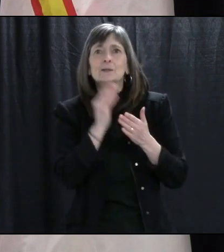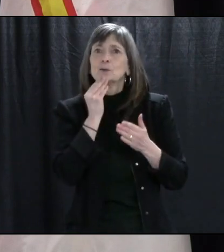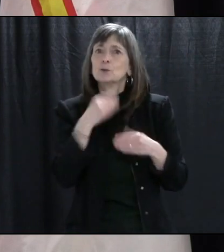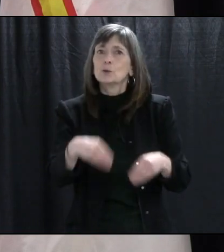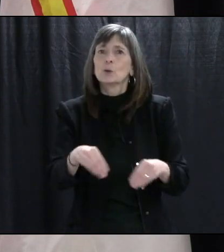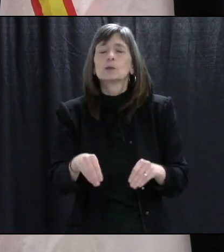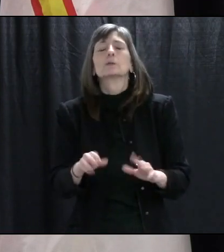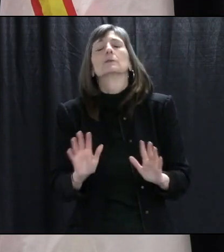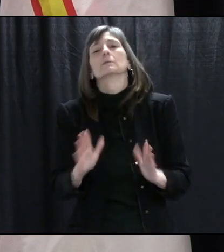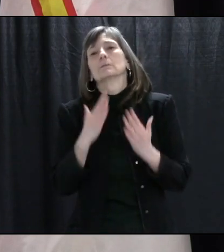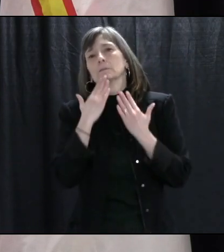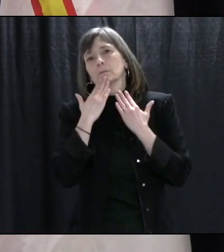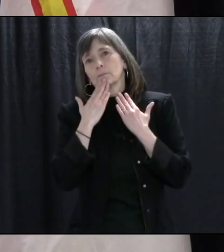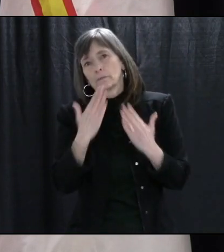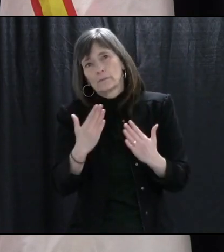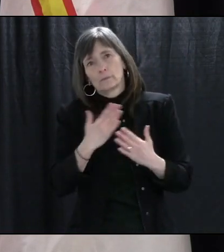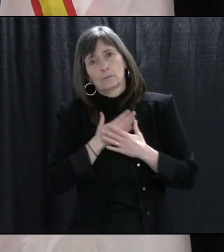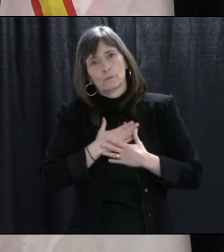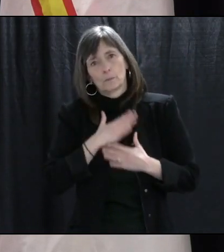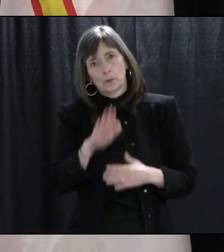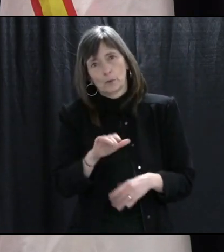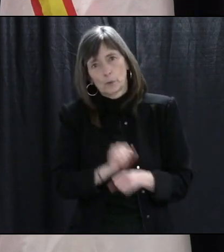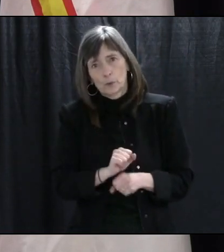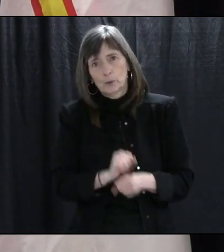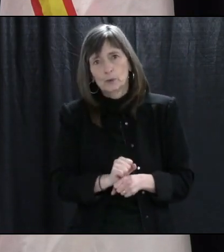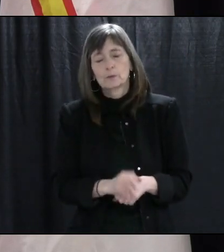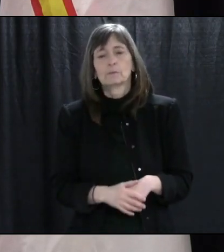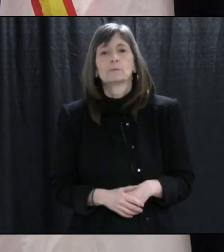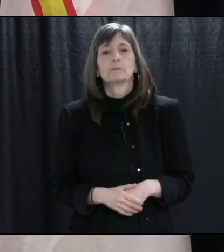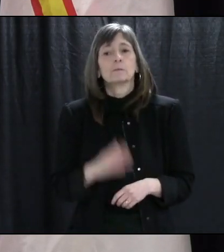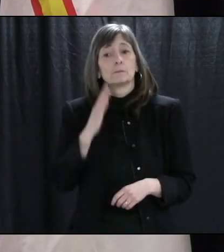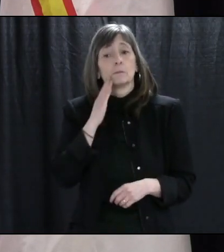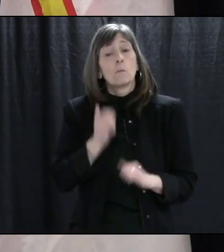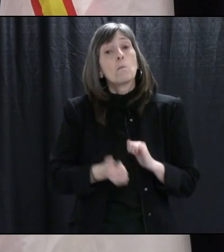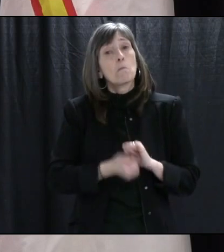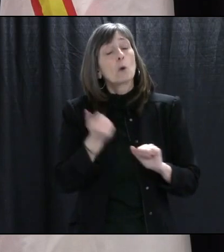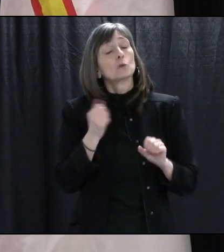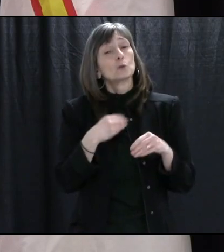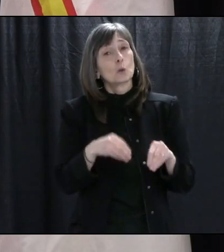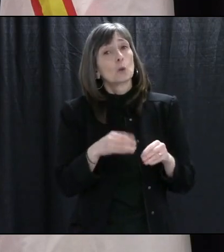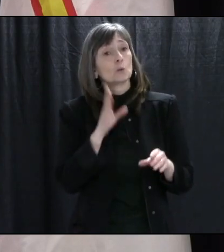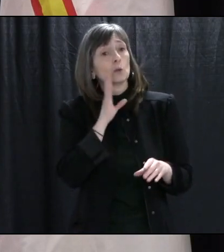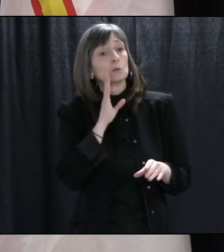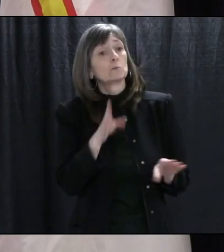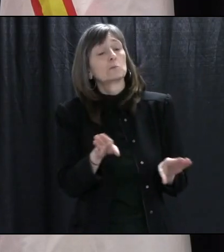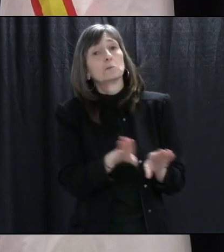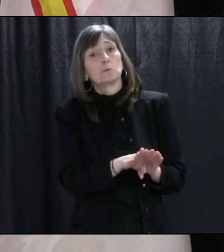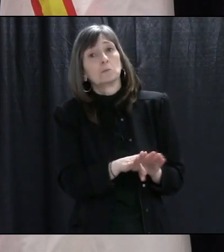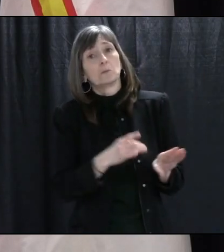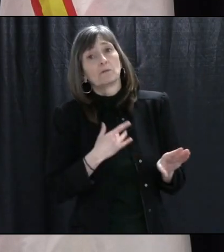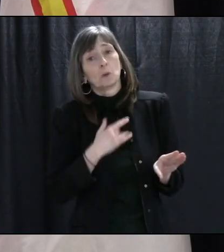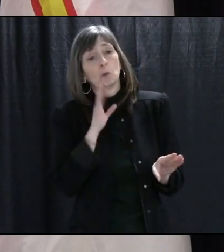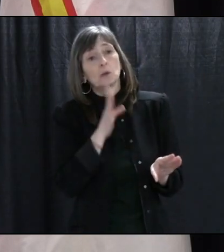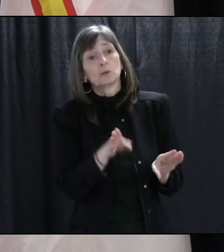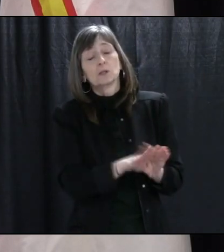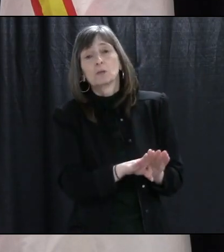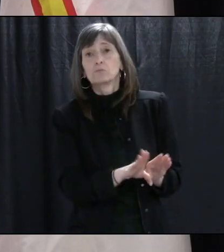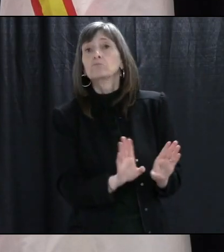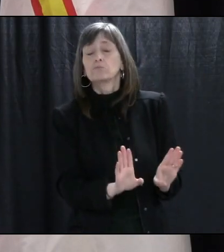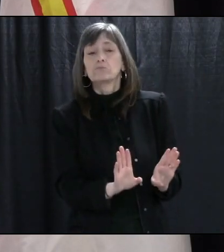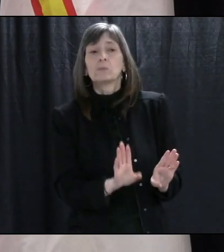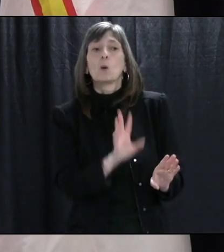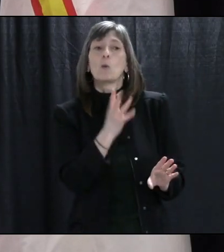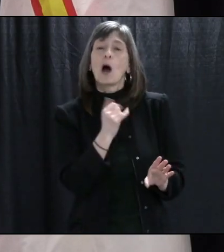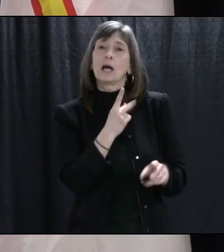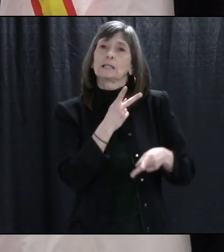appreciate all the work that you do. Now, I do know that most stores will stay closed to the public on Good Friday and will use the time